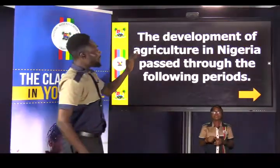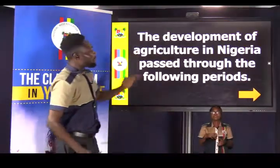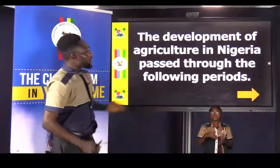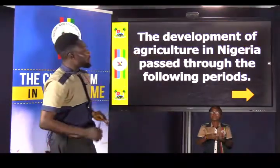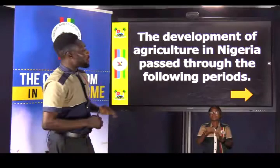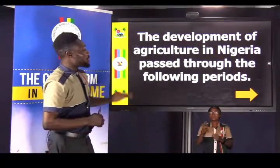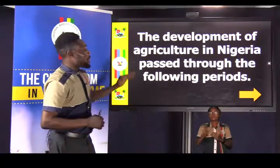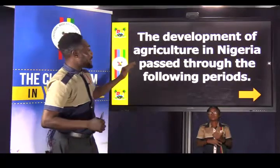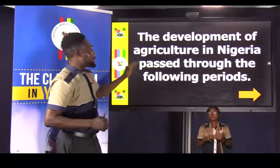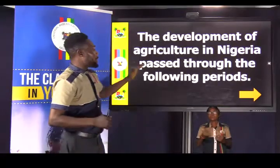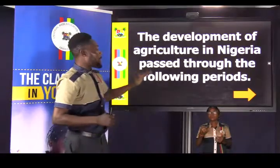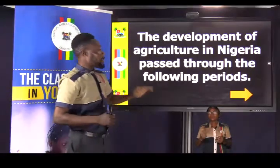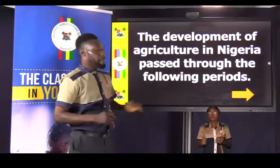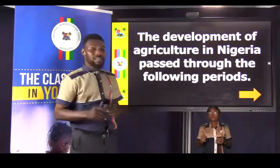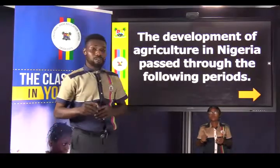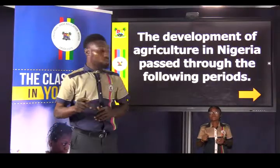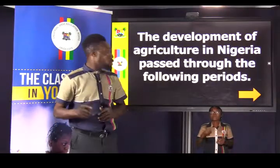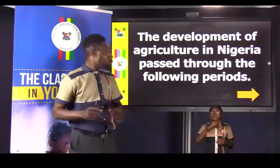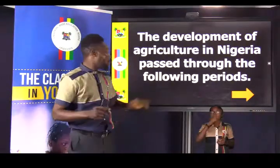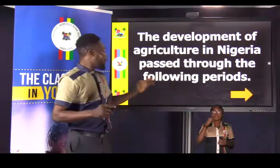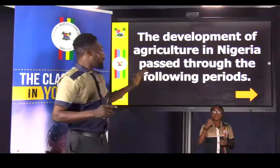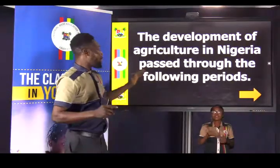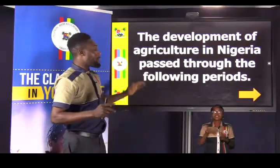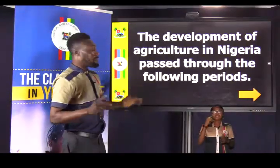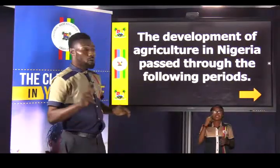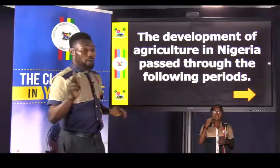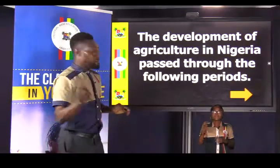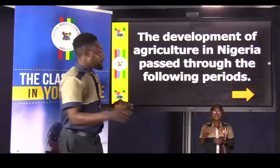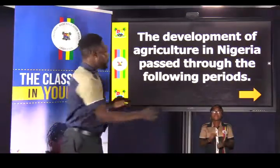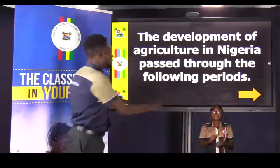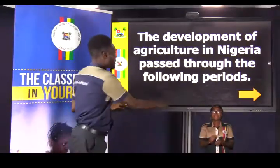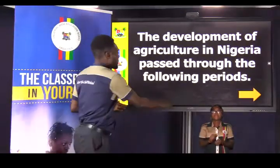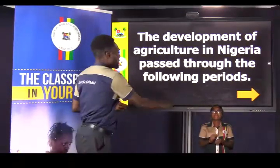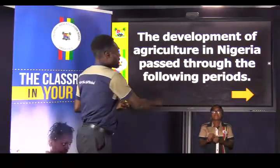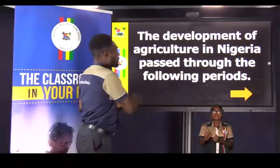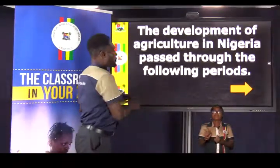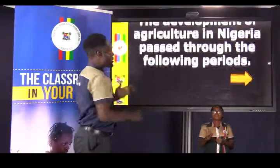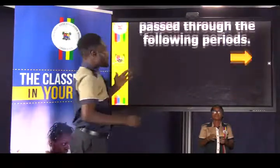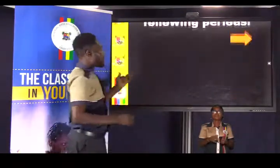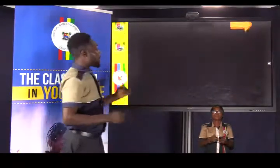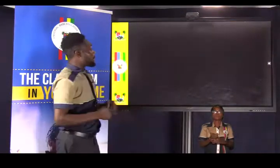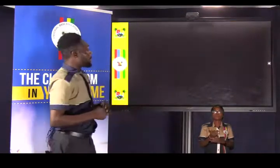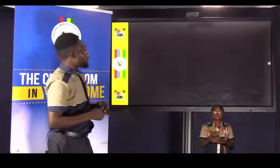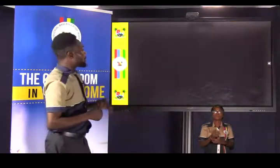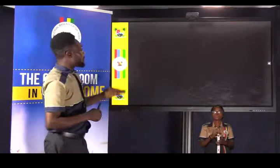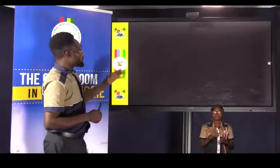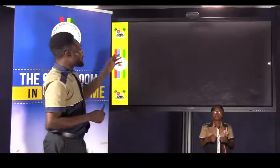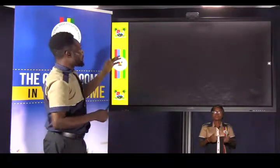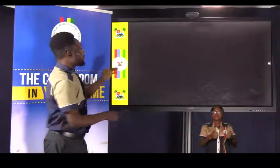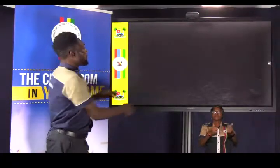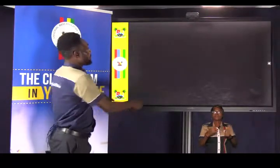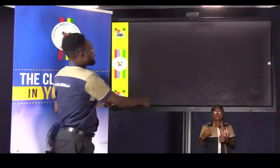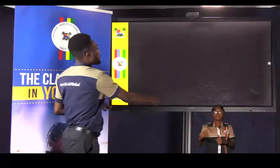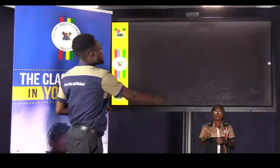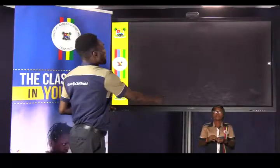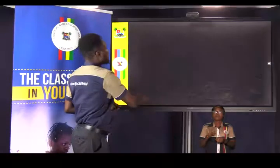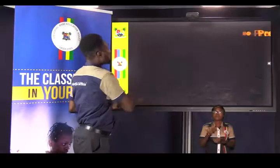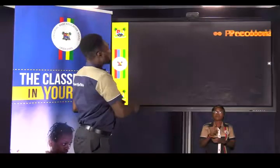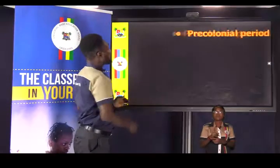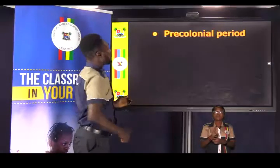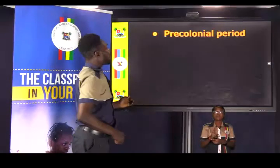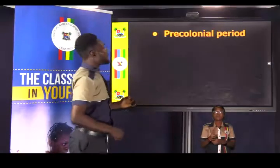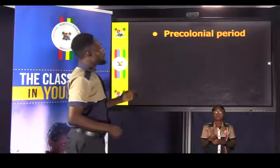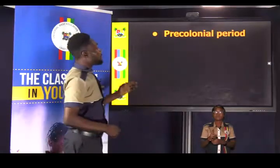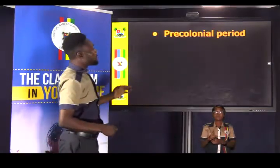The development of agriculture in Nigeria passed through the following periods. Let's look at the periods. The first